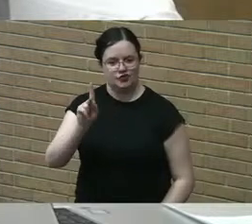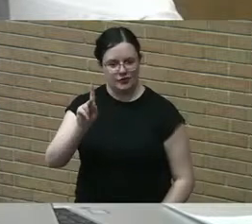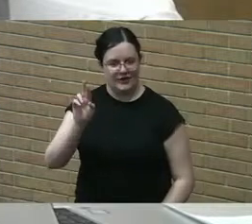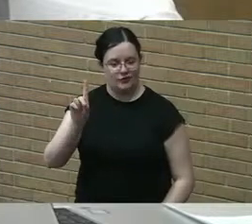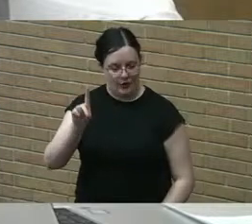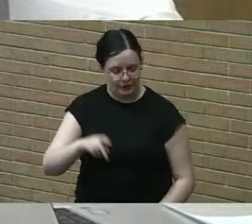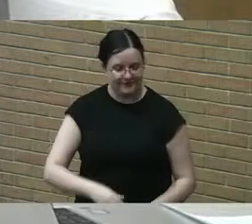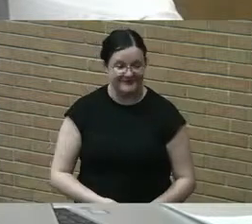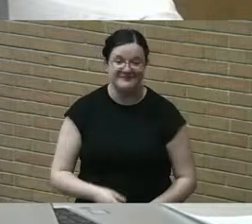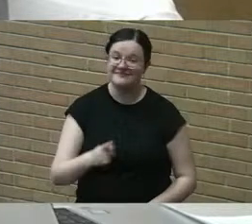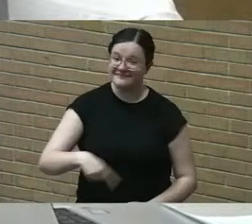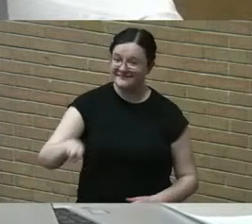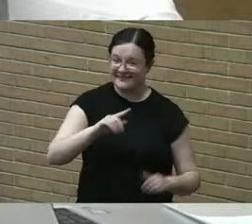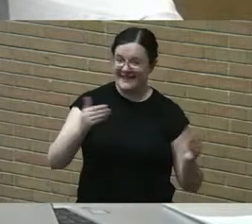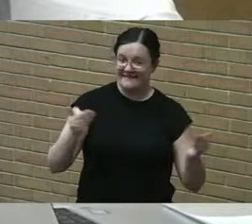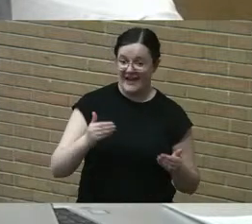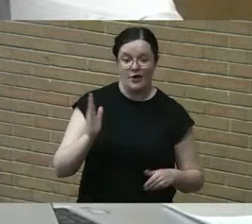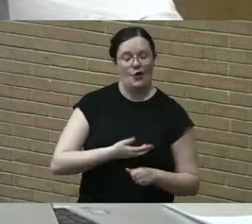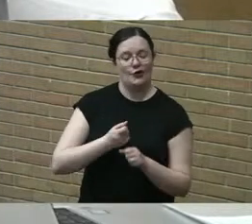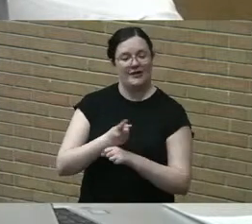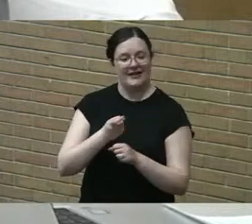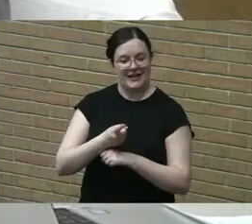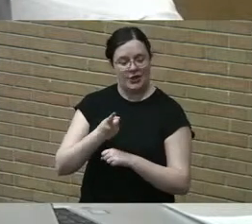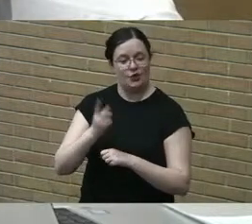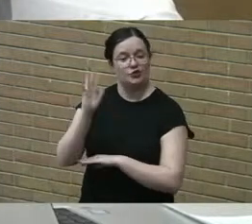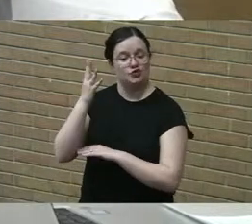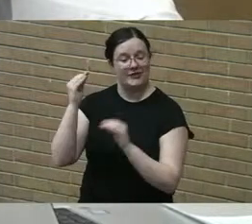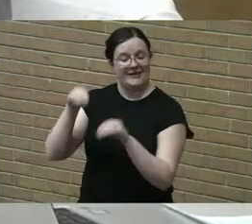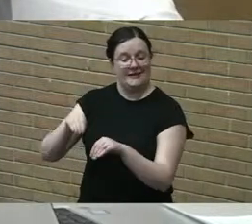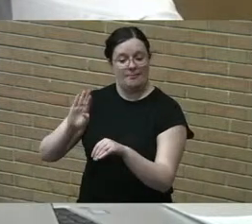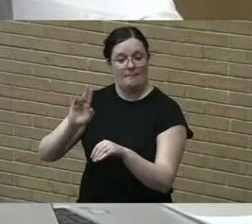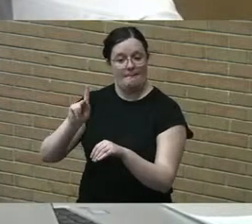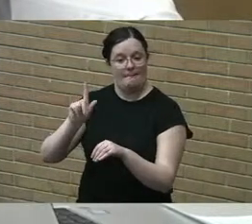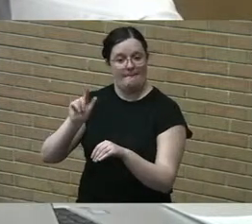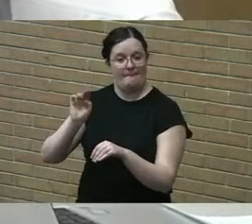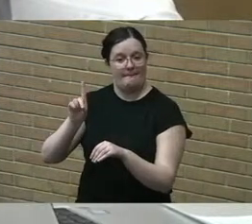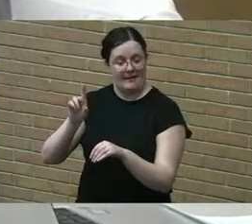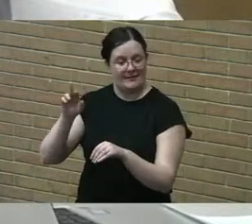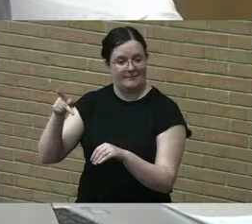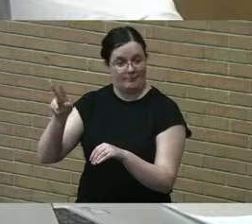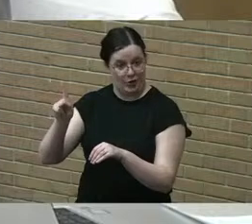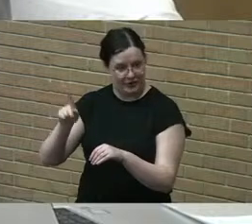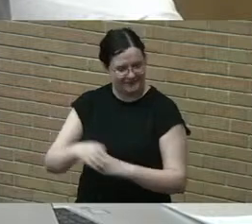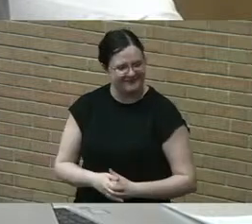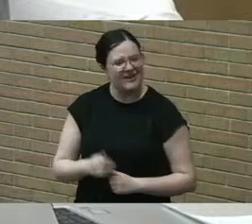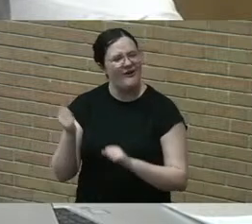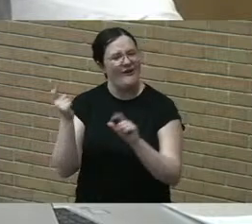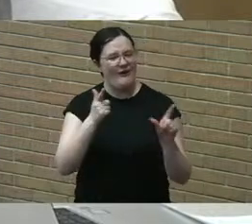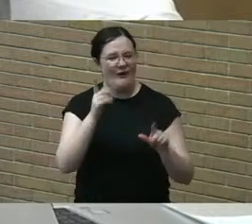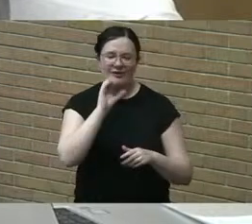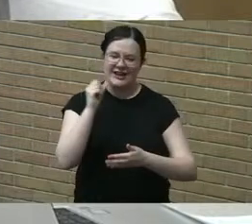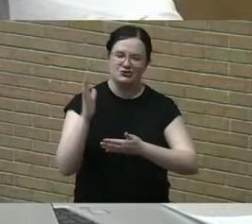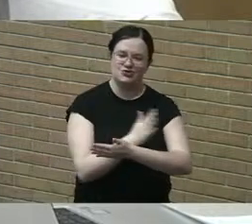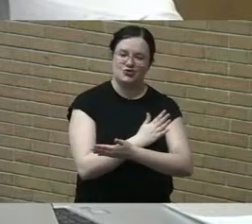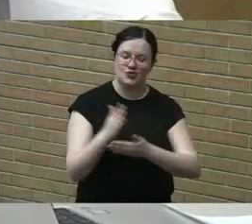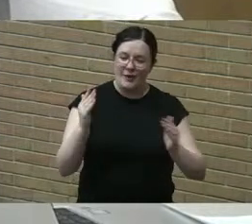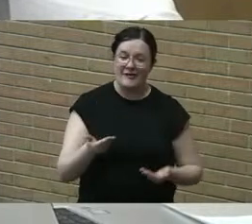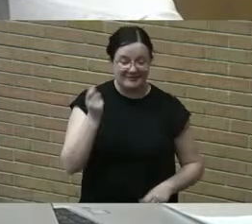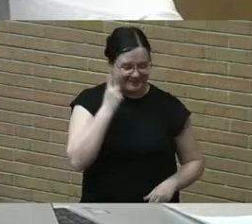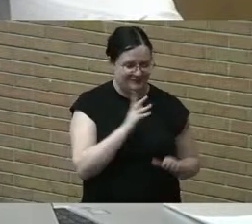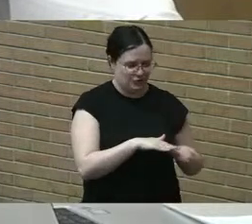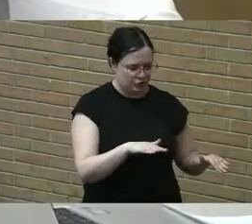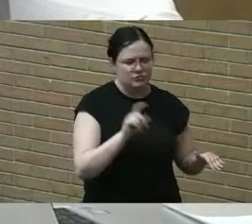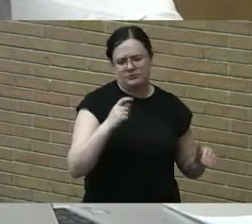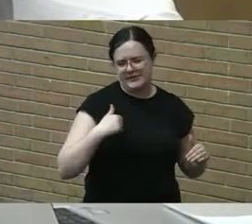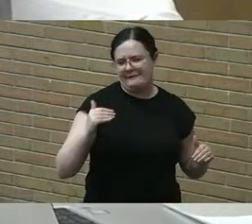tree planting event at Buckland Park. All ages are welcome, but children must be accompanied by an adult. You may register